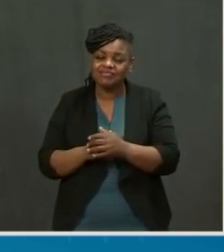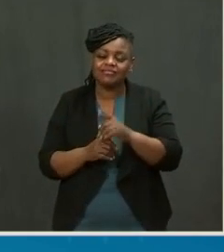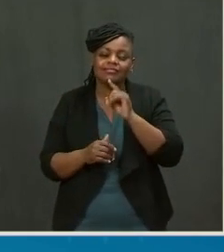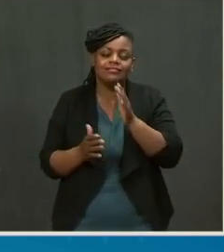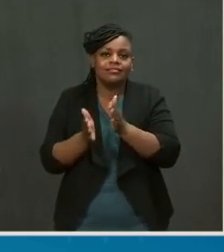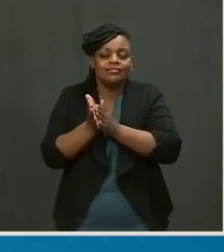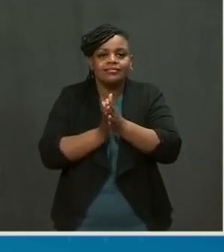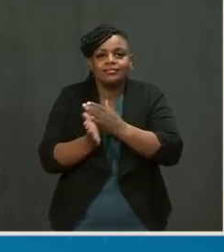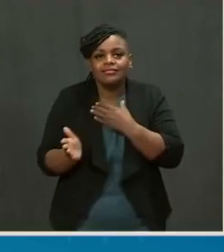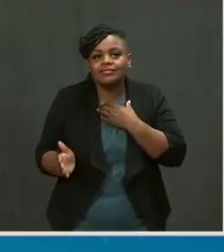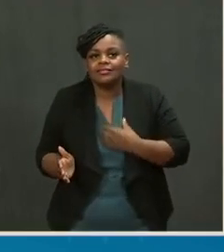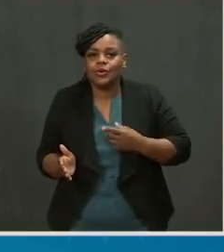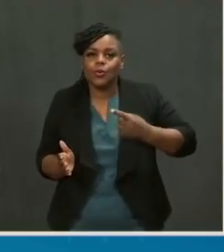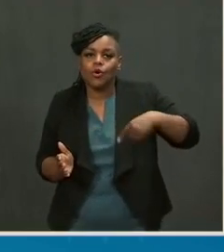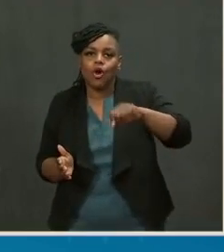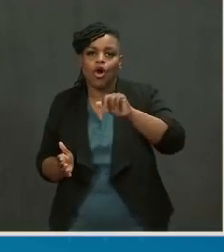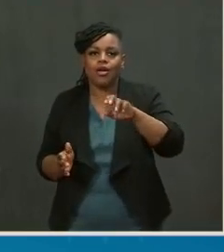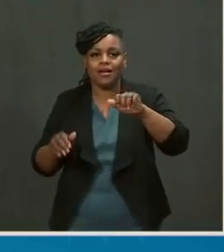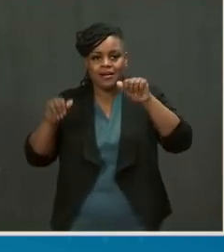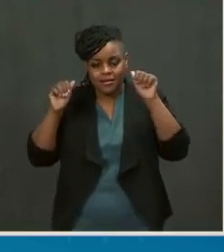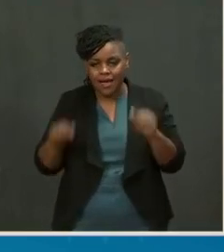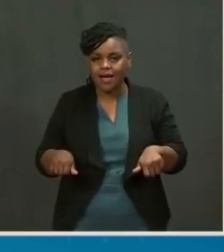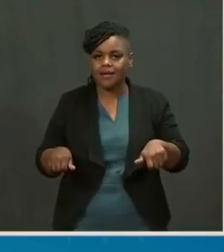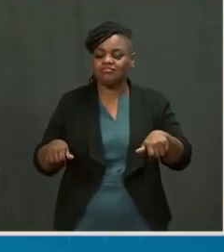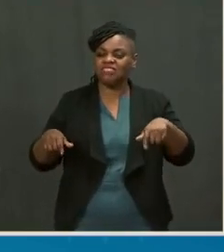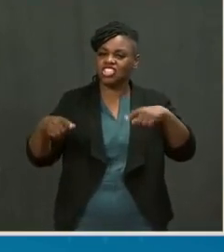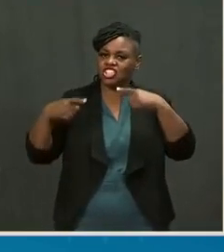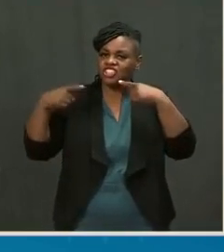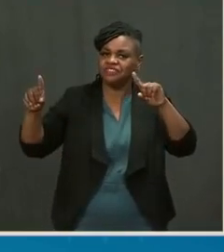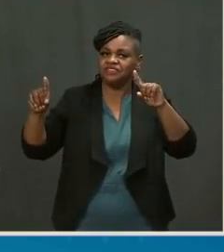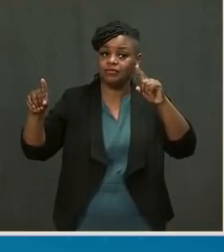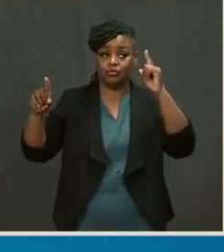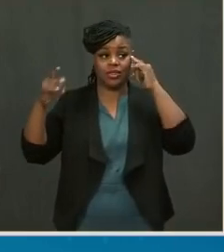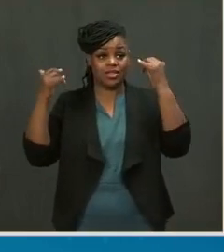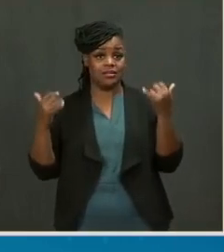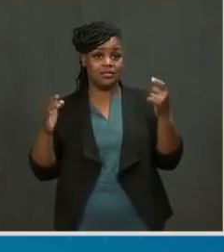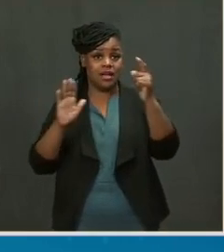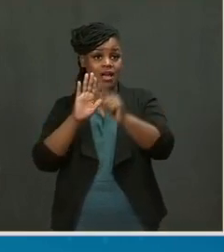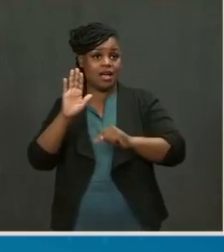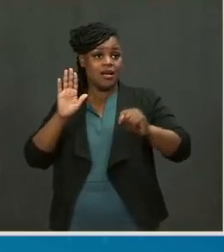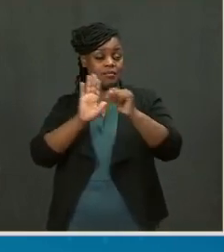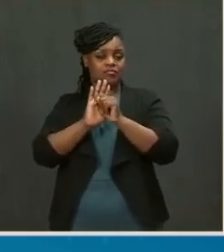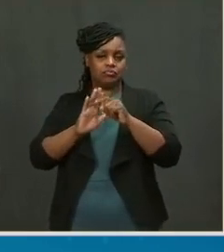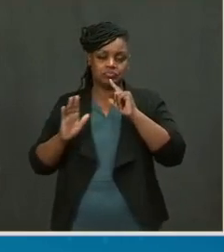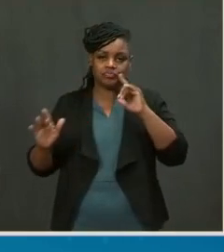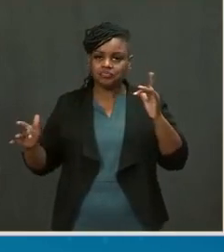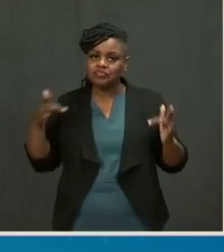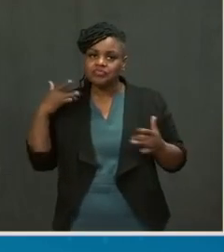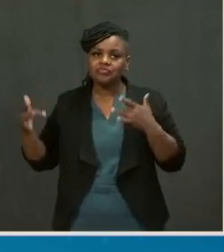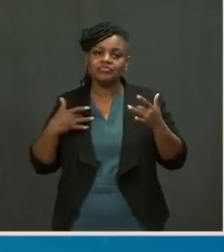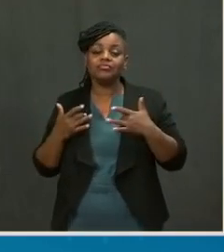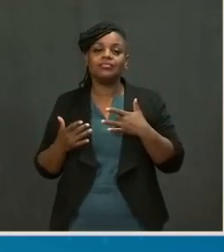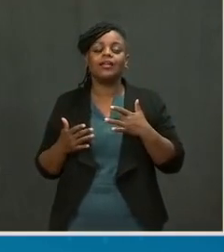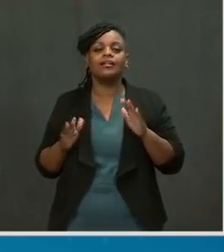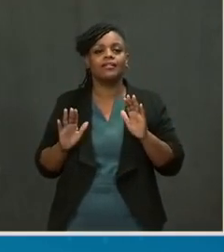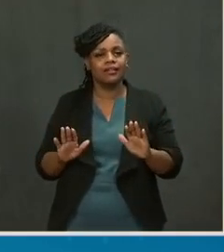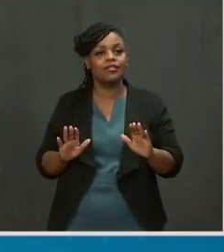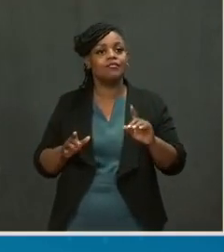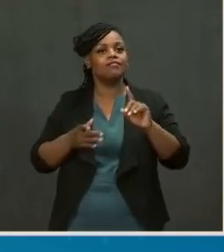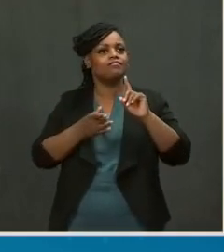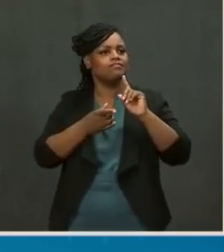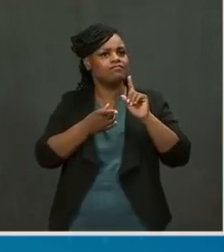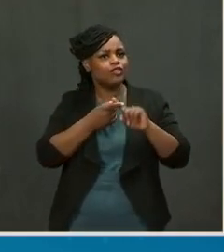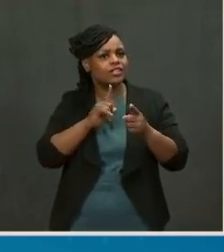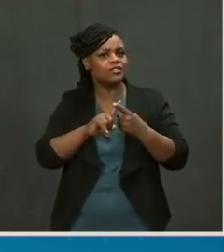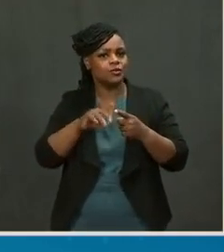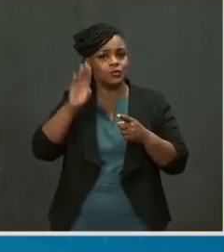capable of achieving. I think this is a very exciting time. It is not going to be easy, and all of our friends know that. Chris